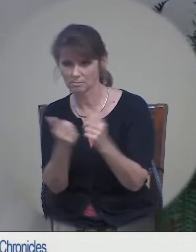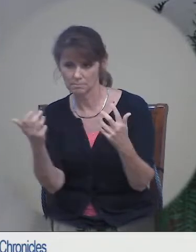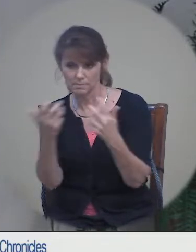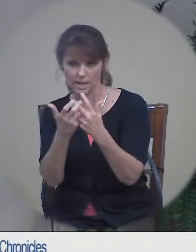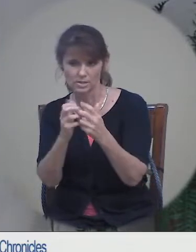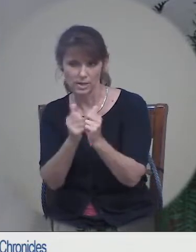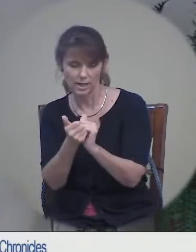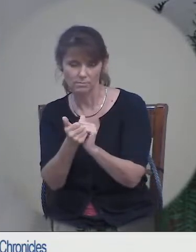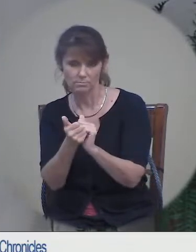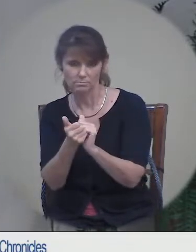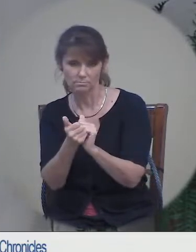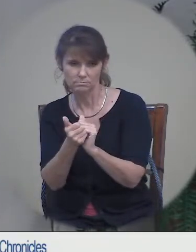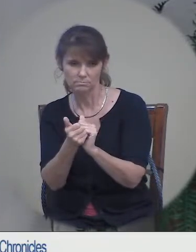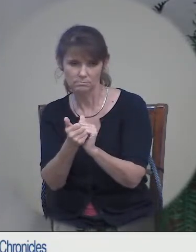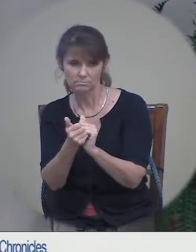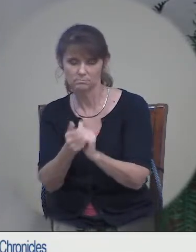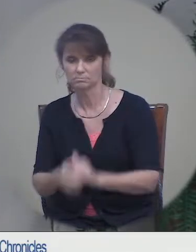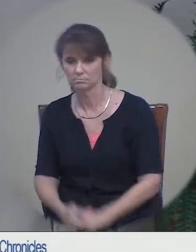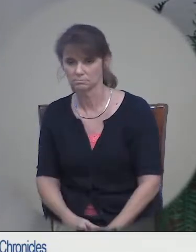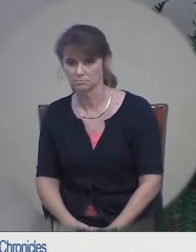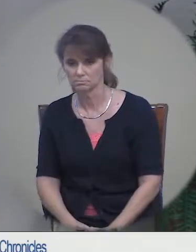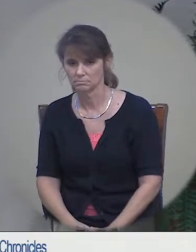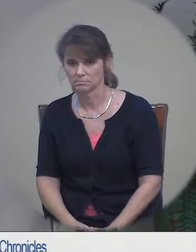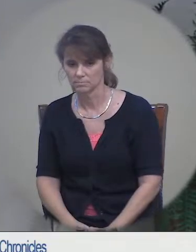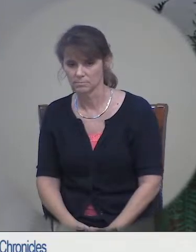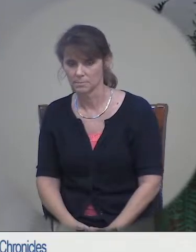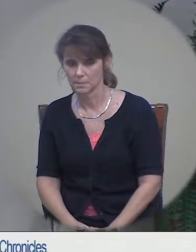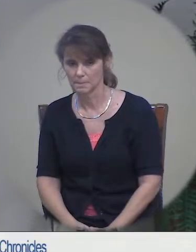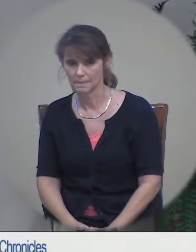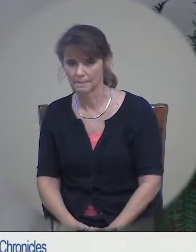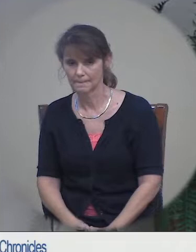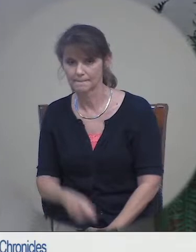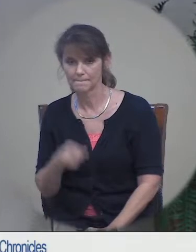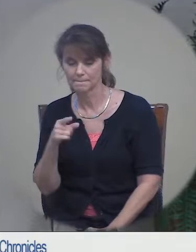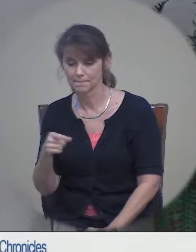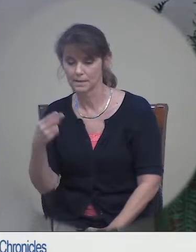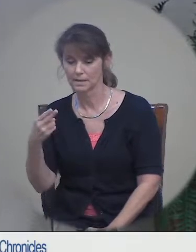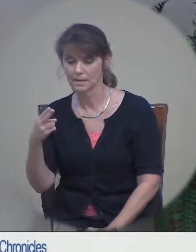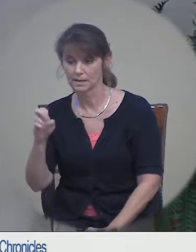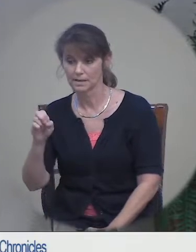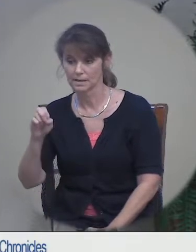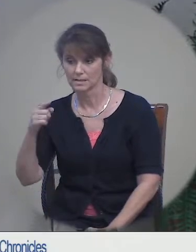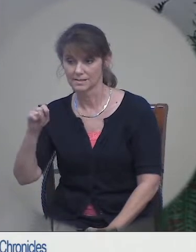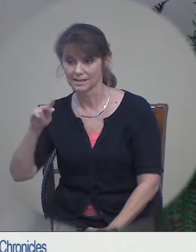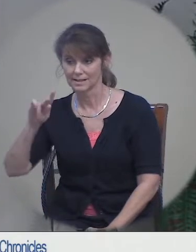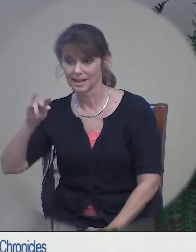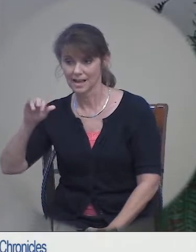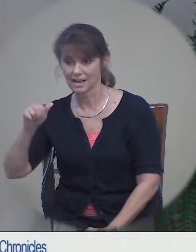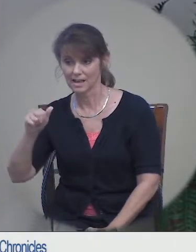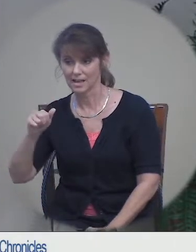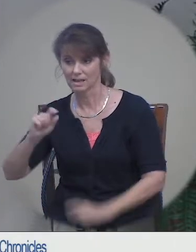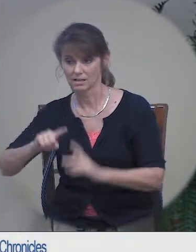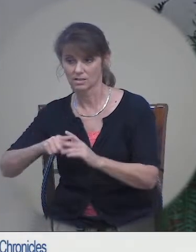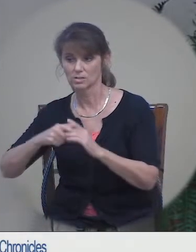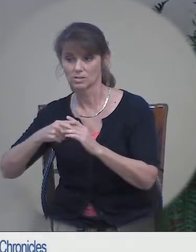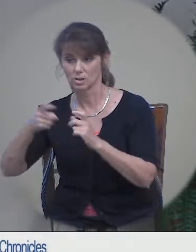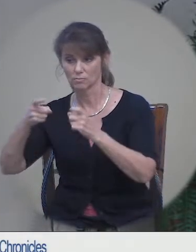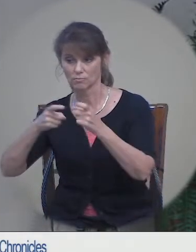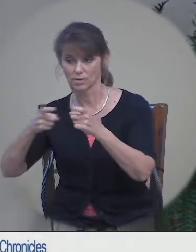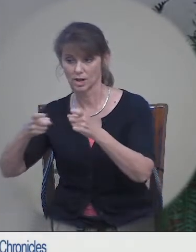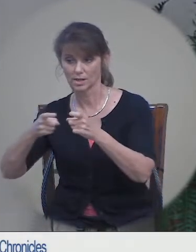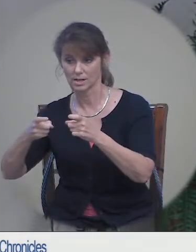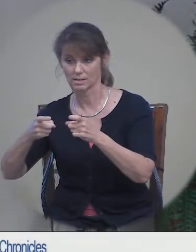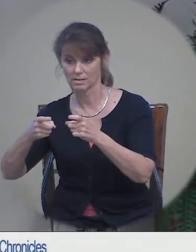someone suggested, and I think it's a reasonable suggestion. Hezekiah began reigning as his father